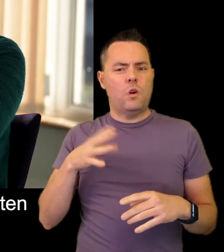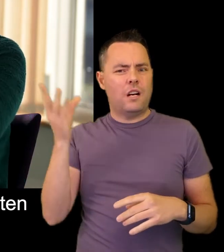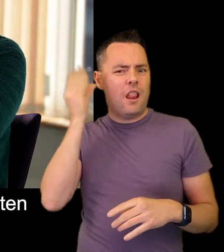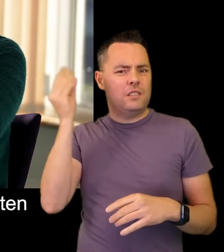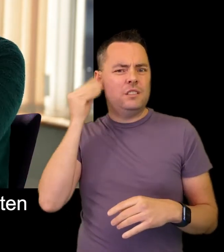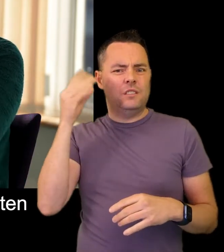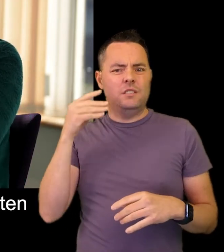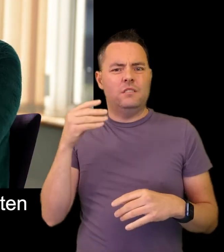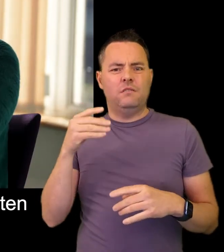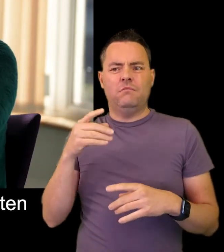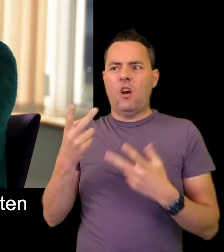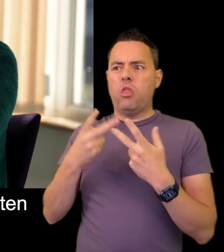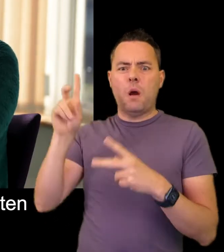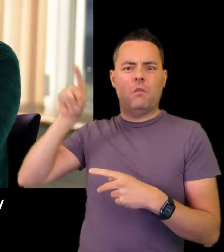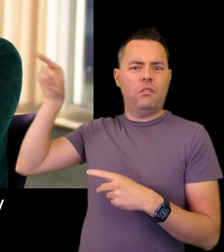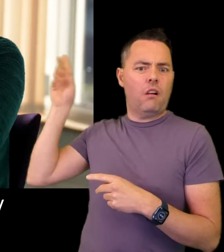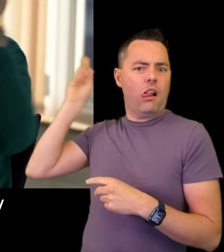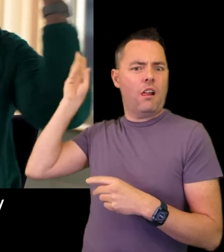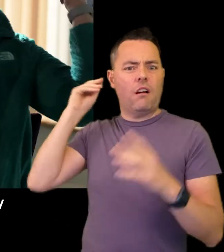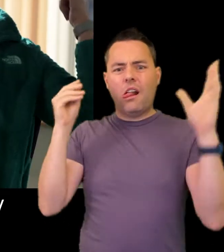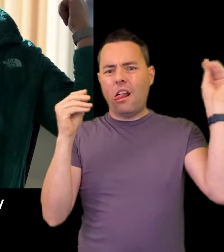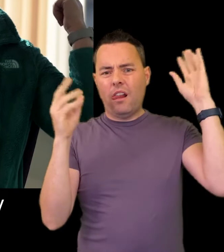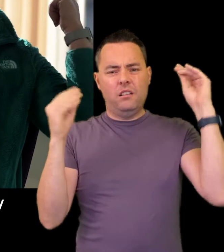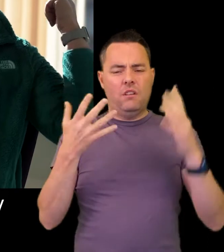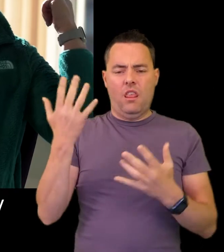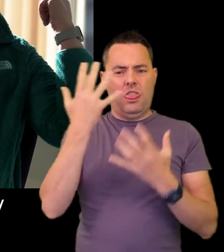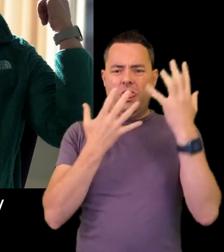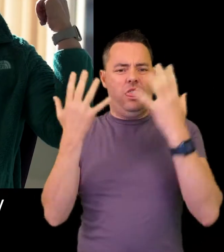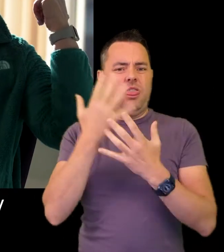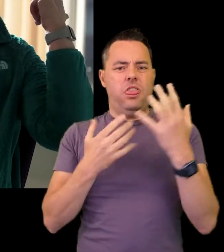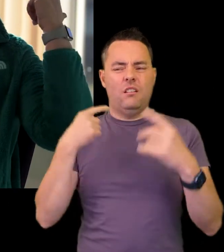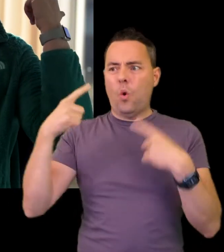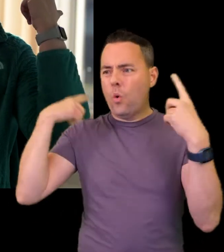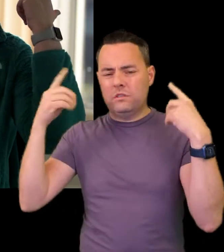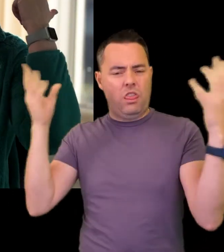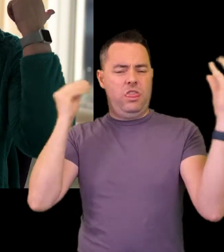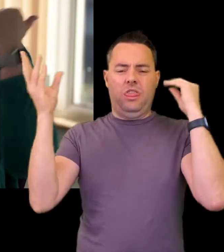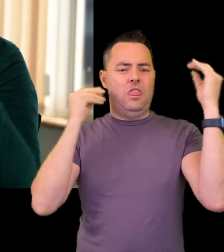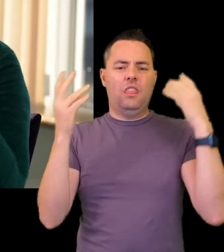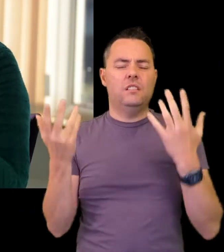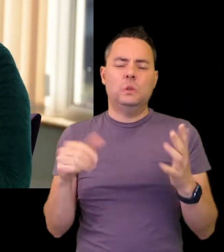aids don't want to listen to the people over there, they want to listen to the noisy guy on that table over there.